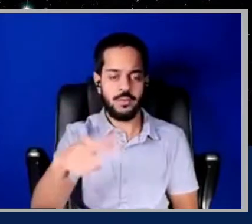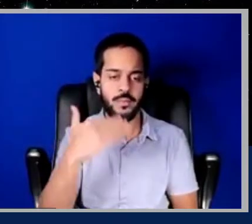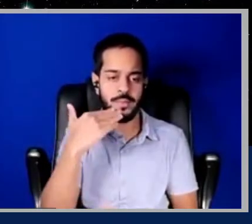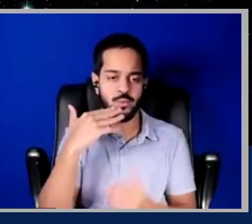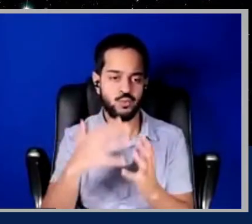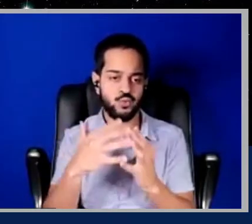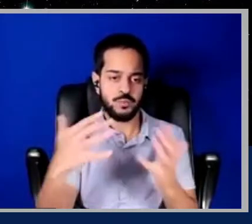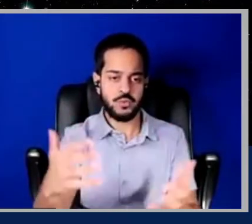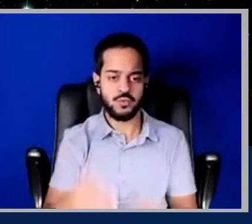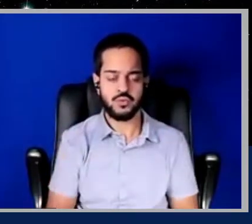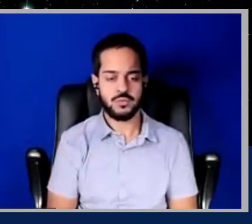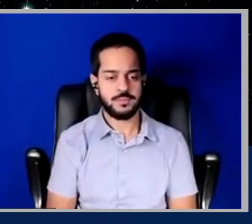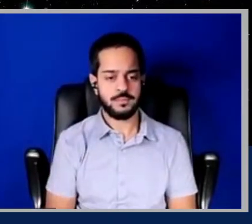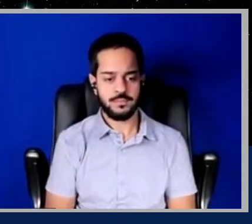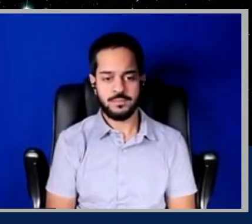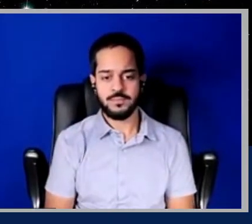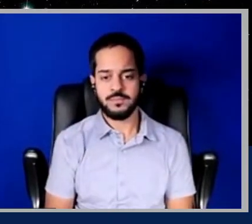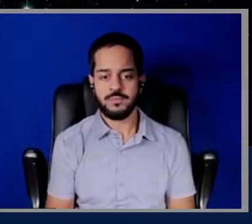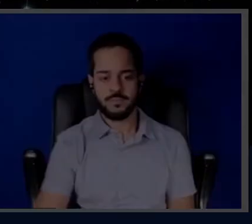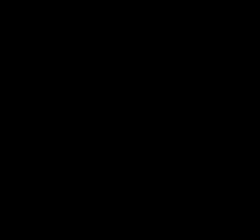today.